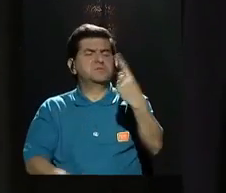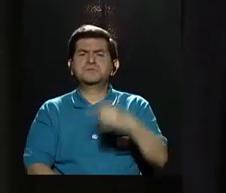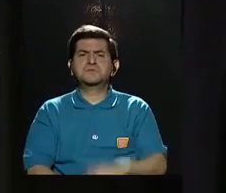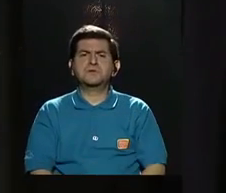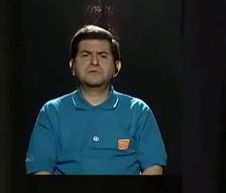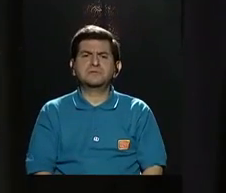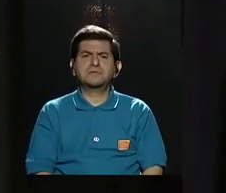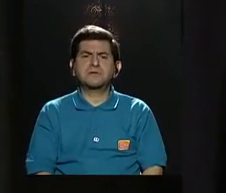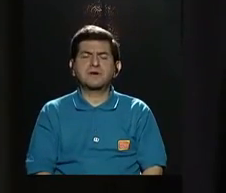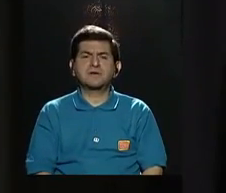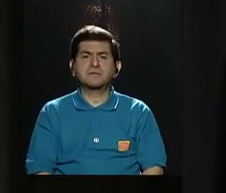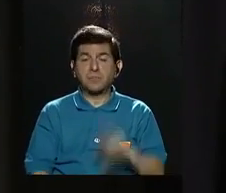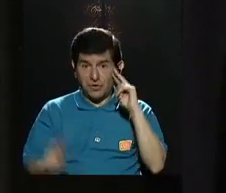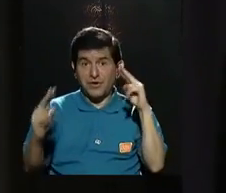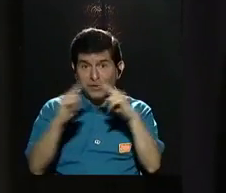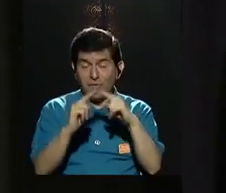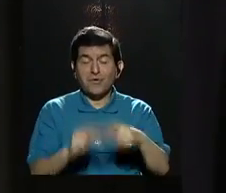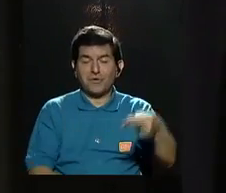feminist history,